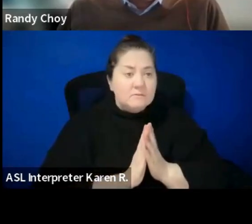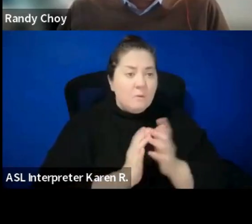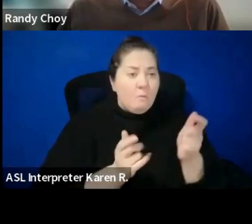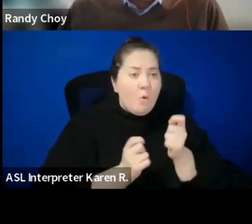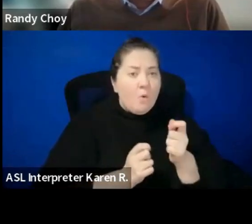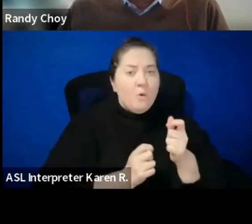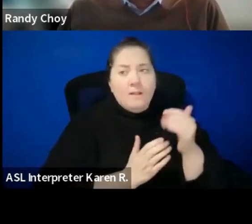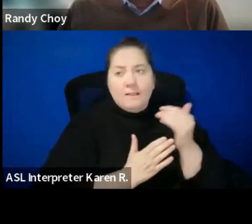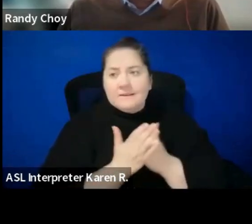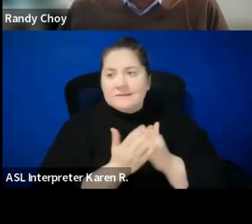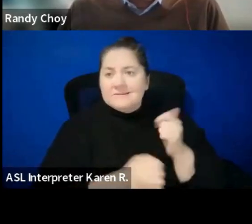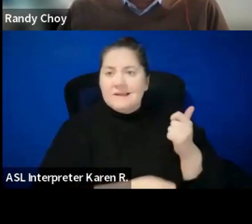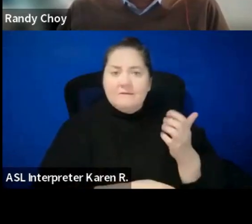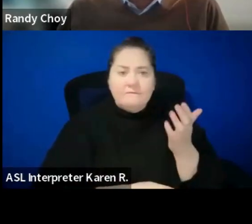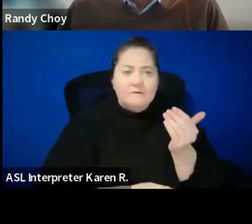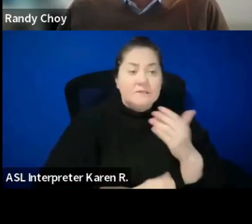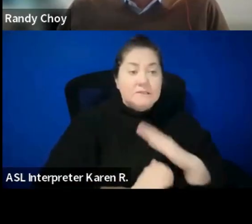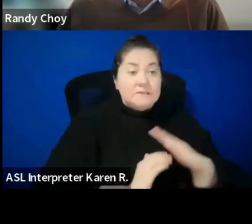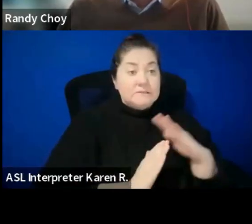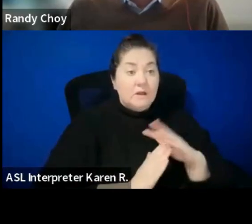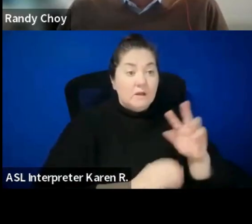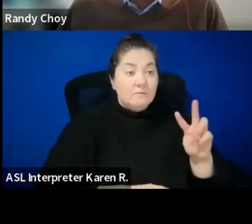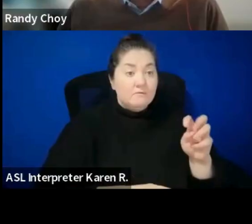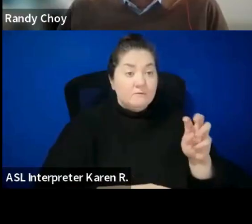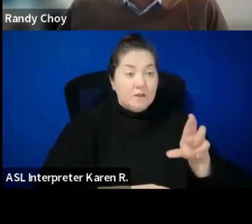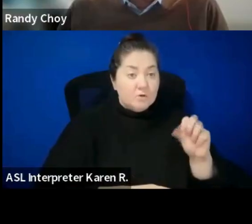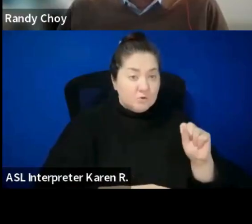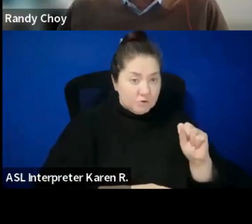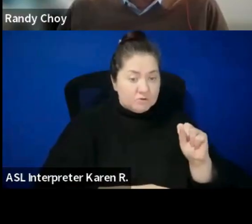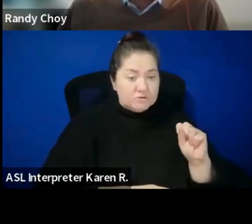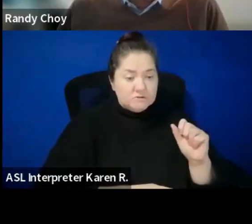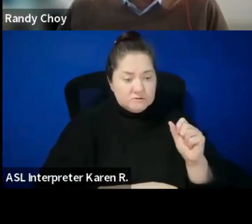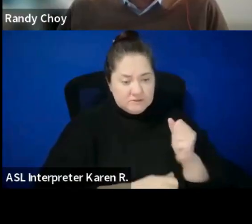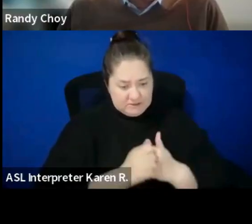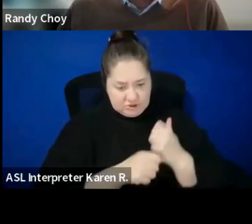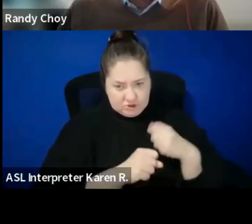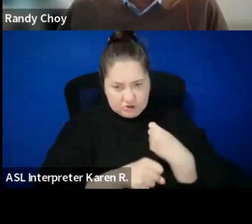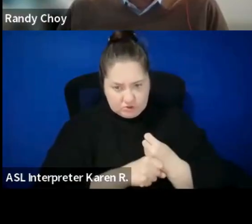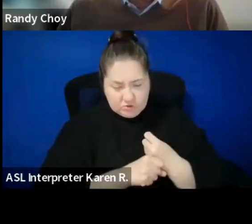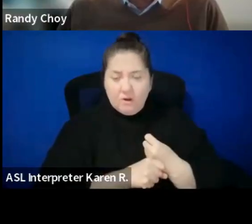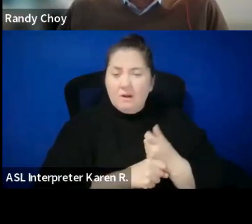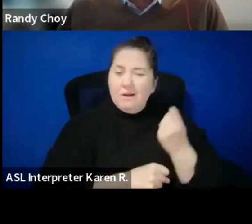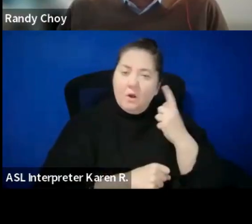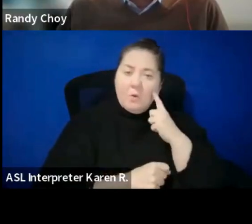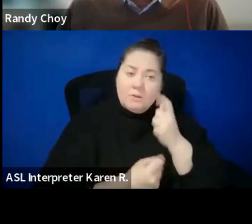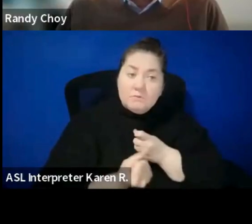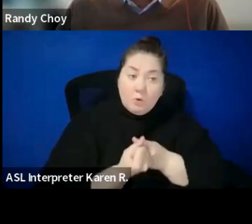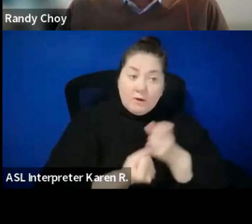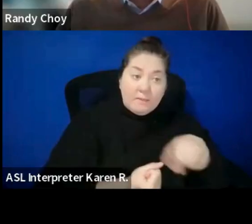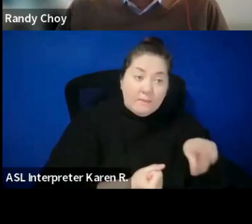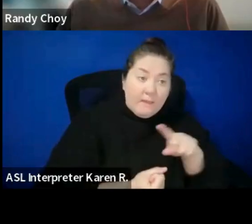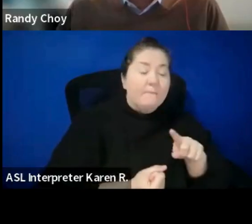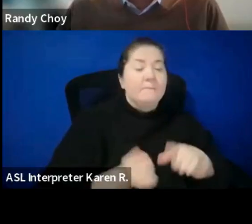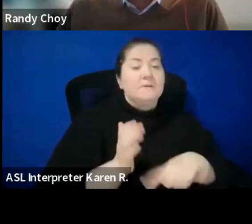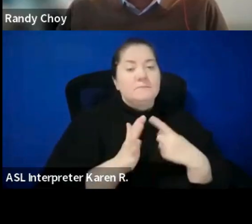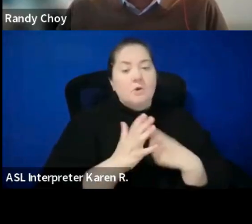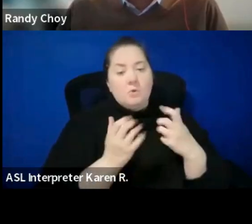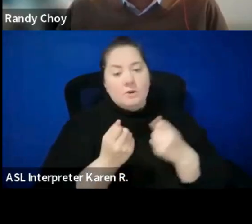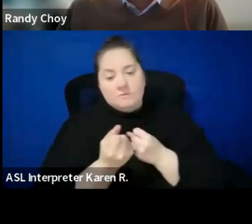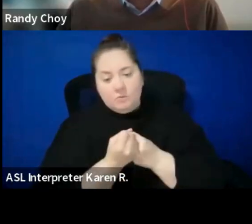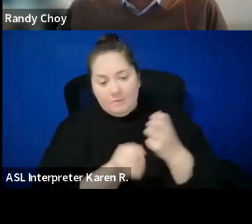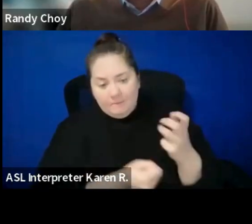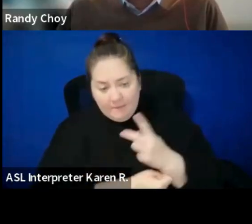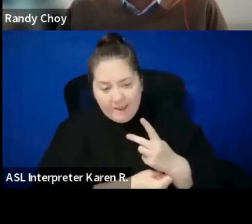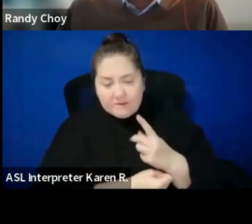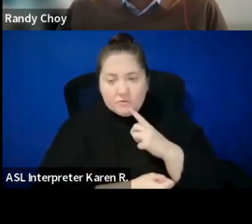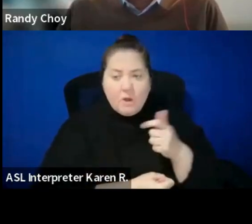15 of the top vendors that we spend the most with each year. Obviously, we're supporting them, and sometimes they want to support us back. So that's